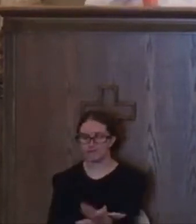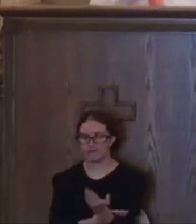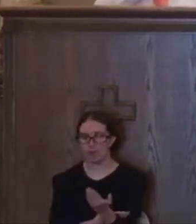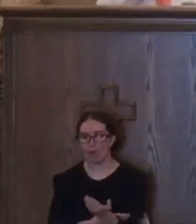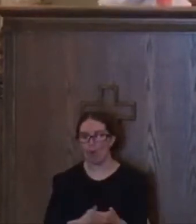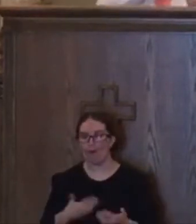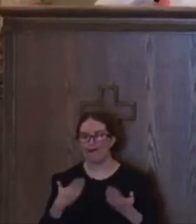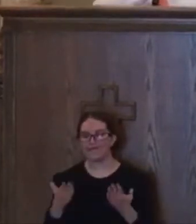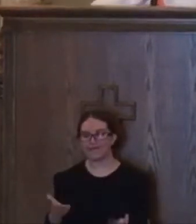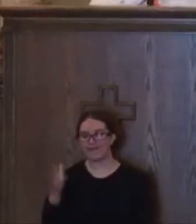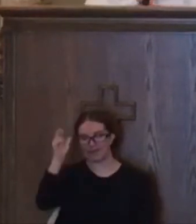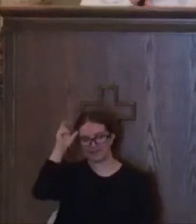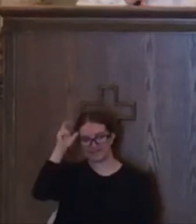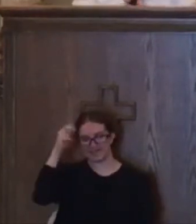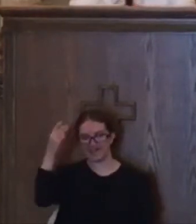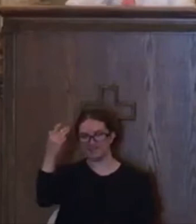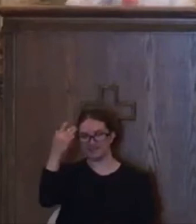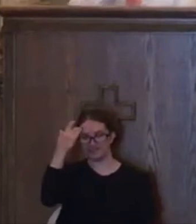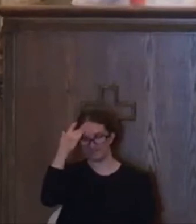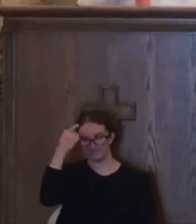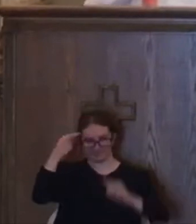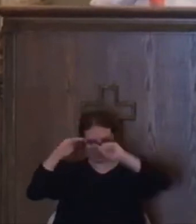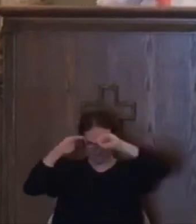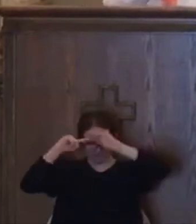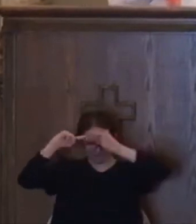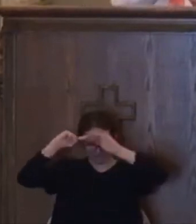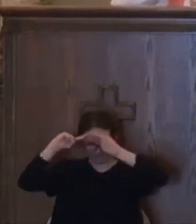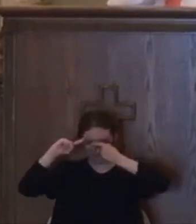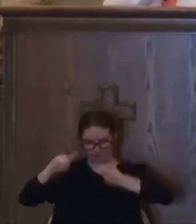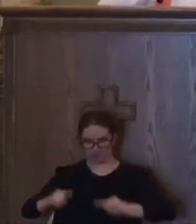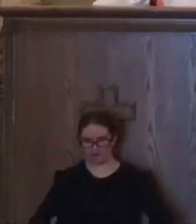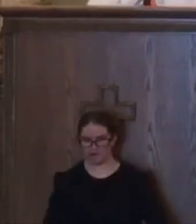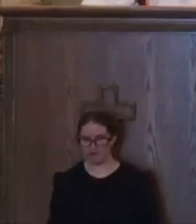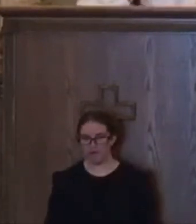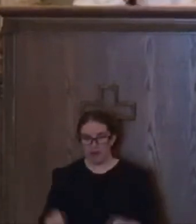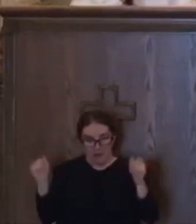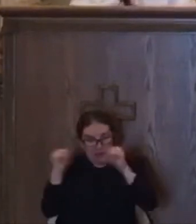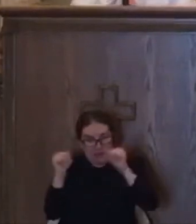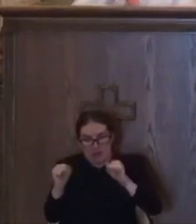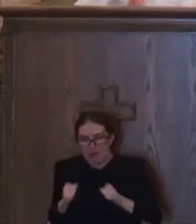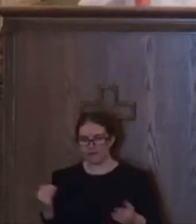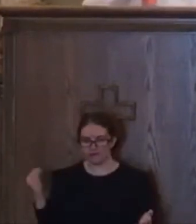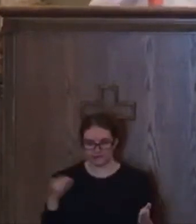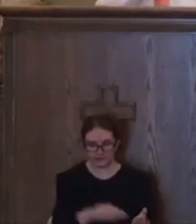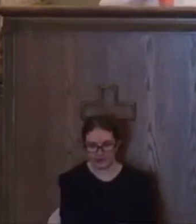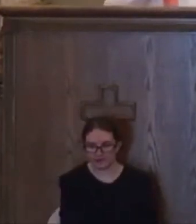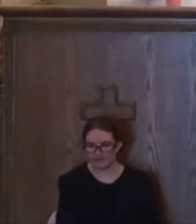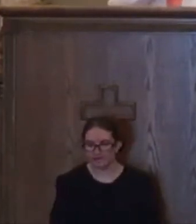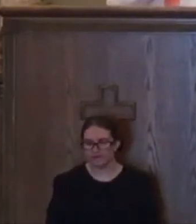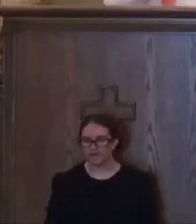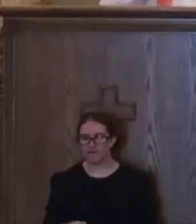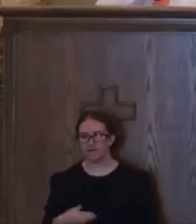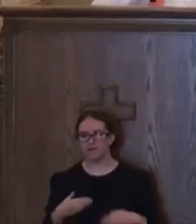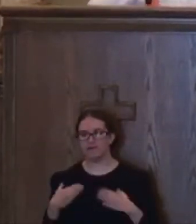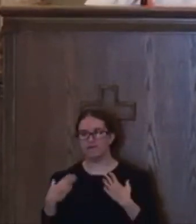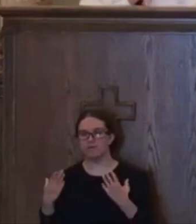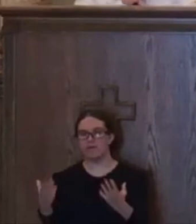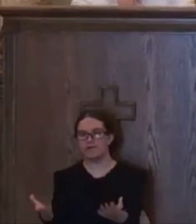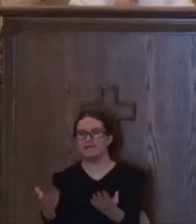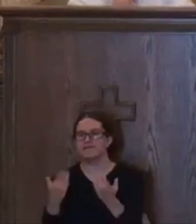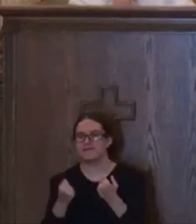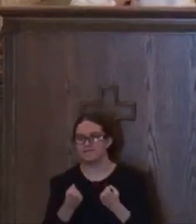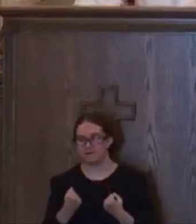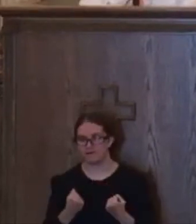want to give the devil a headache. I want to give the devil an anxiety attack. I want to give the devil what he's gave